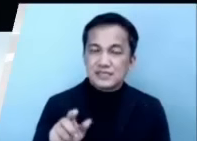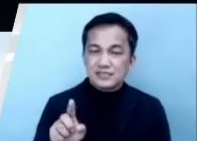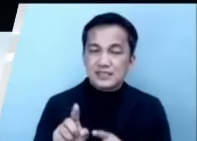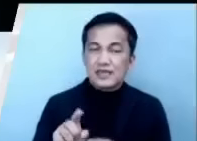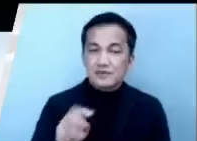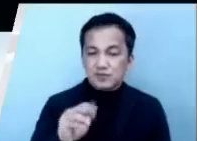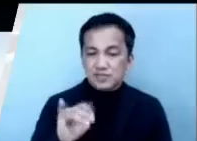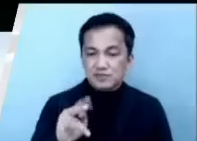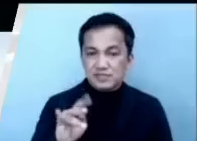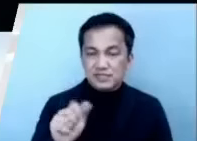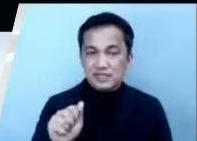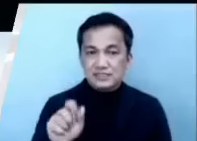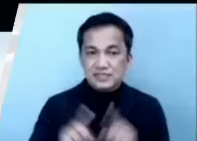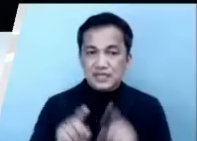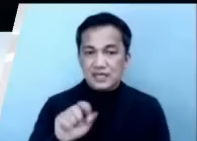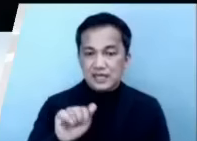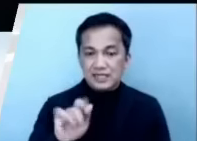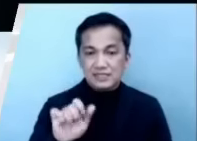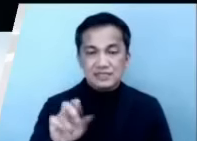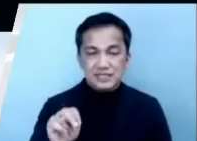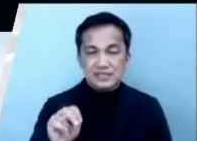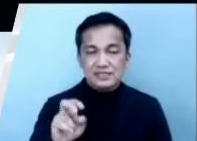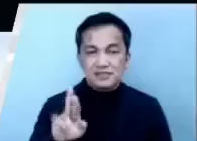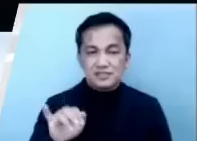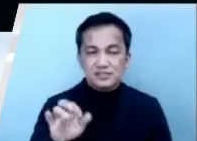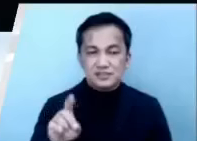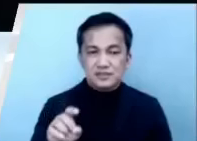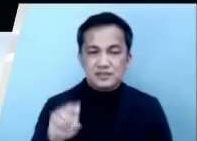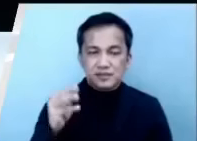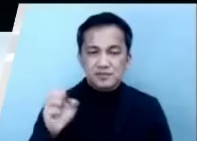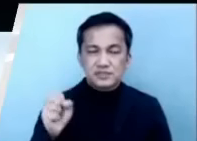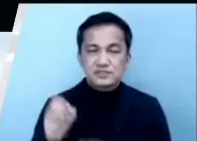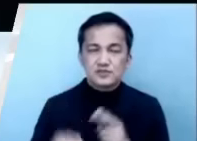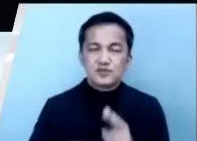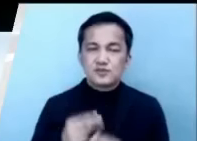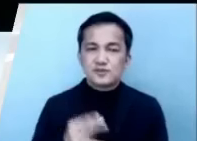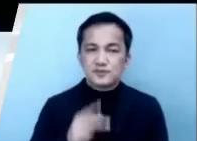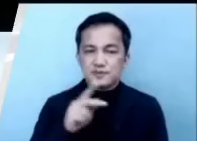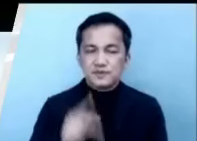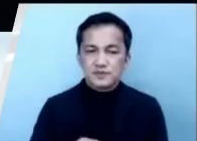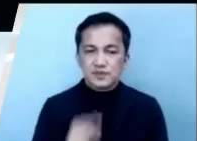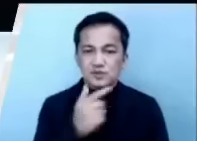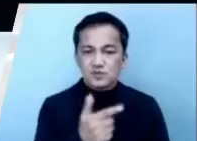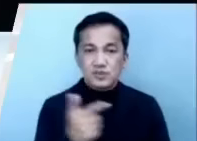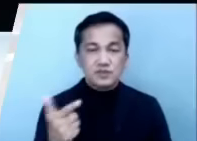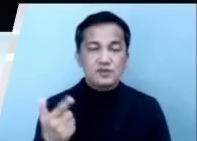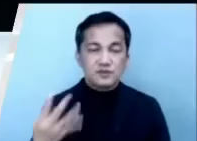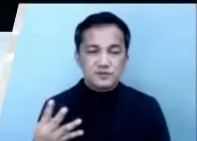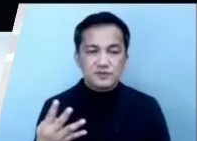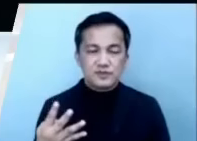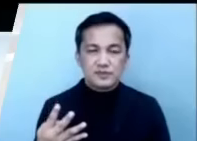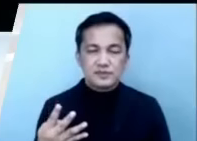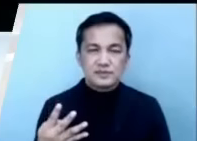Alden Richard. Our Miss Universe Philippines 2024 is...